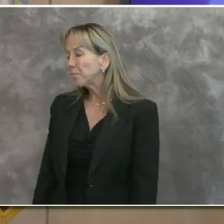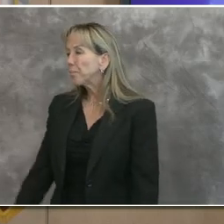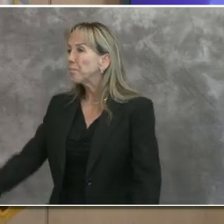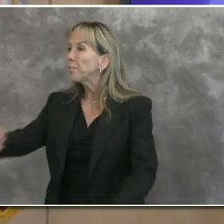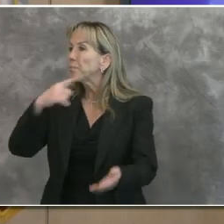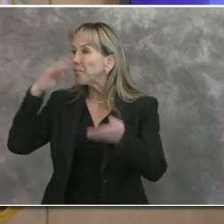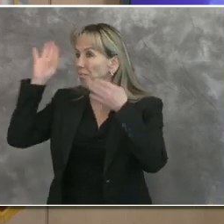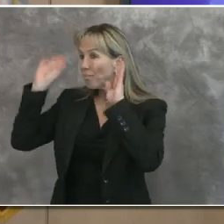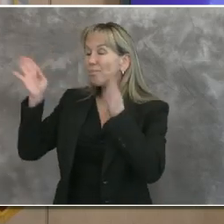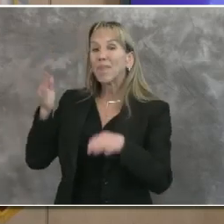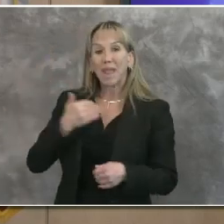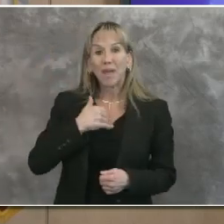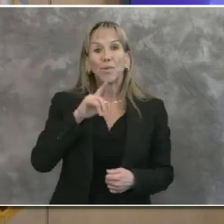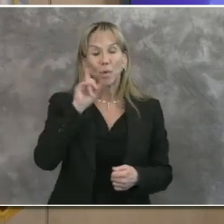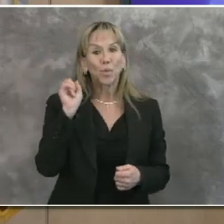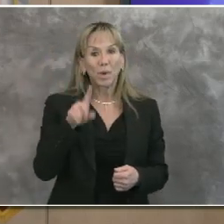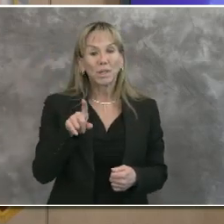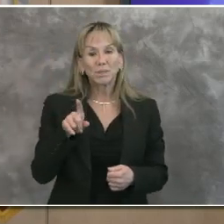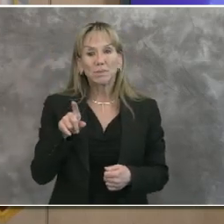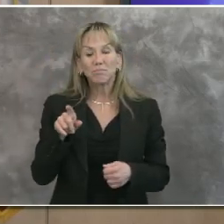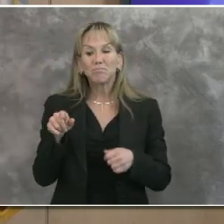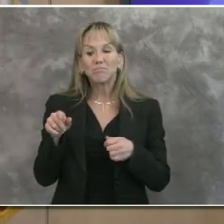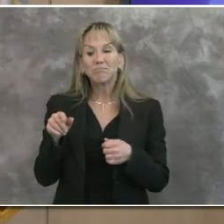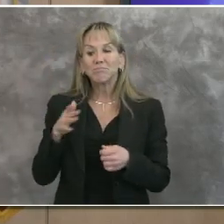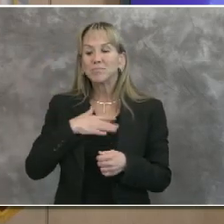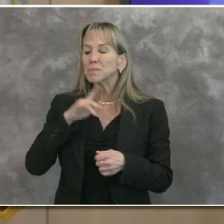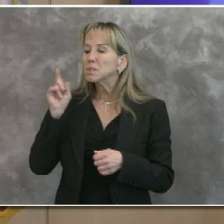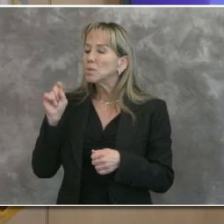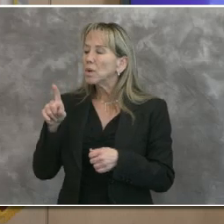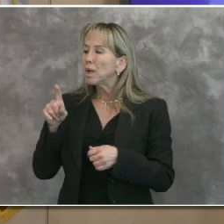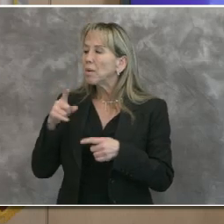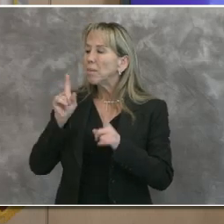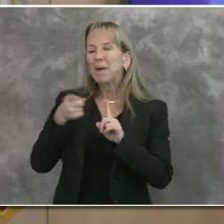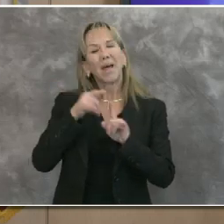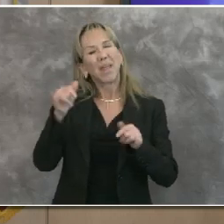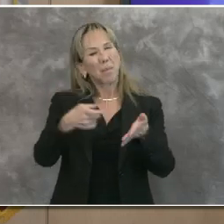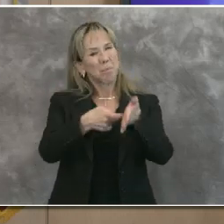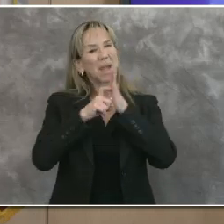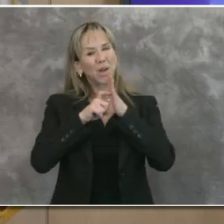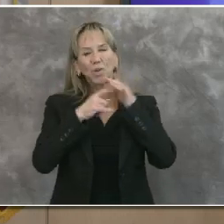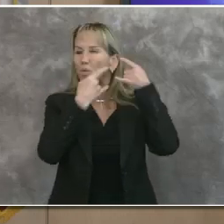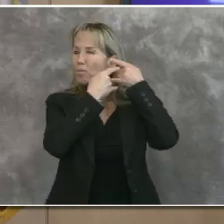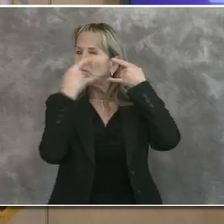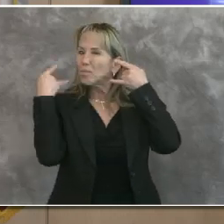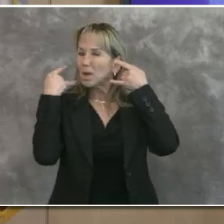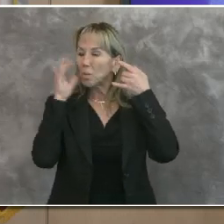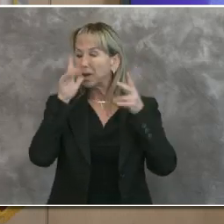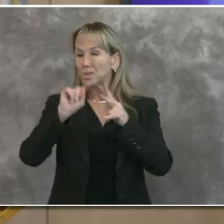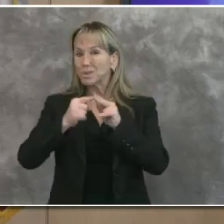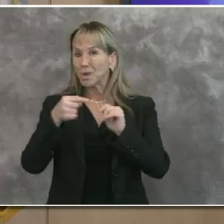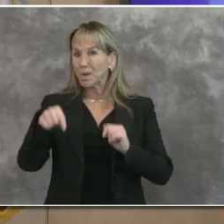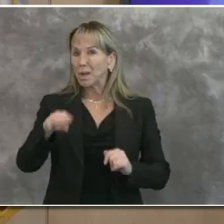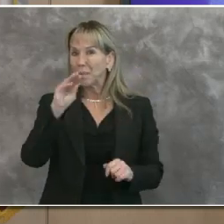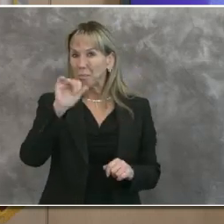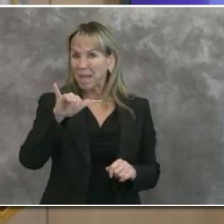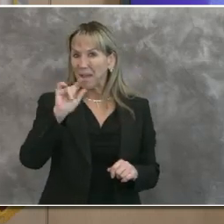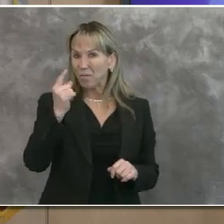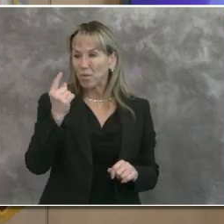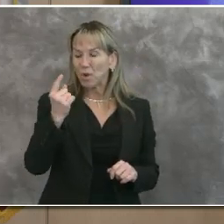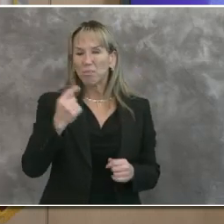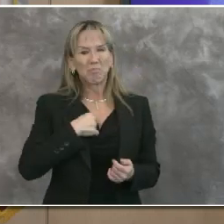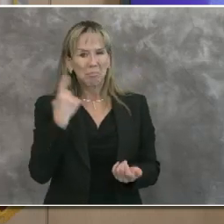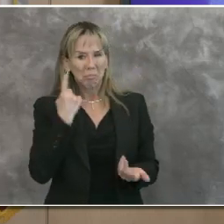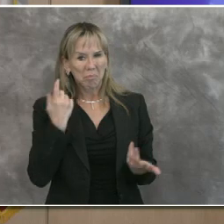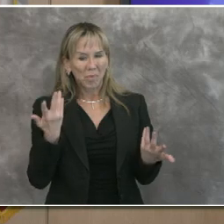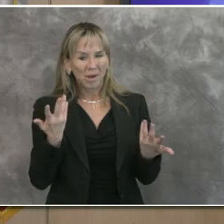Hi, I have a question going back a bit to the mandatory facial coverings that begin on May 1st. Wondering how